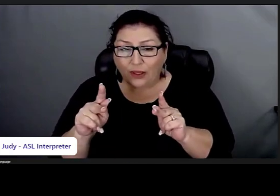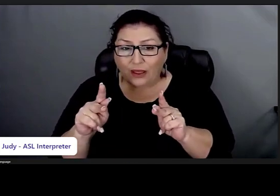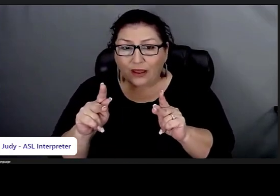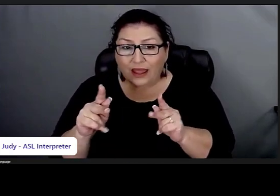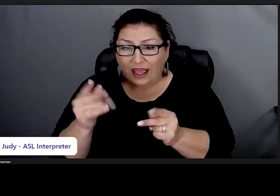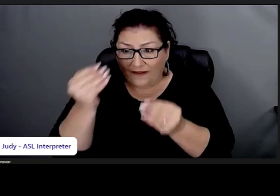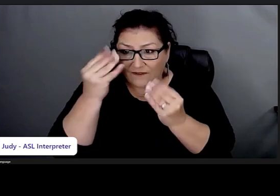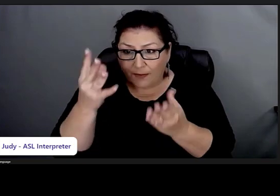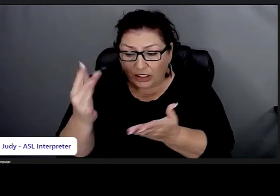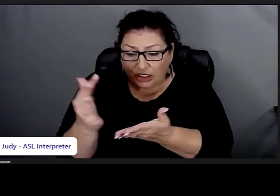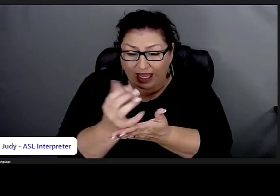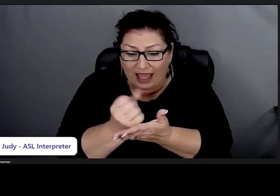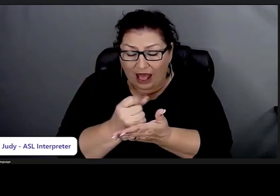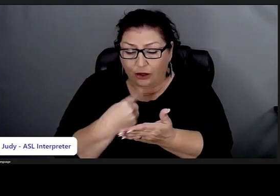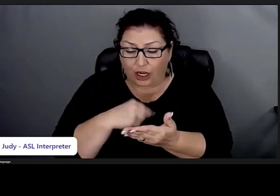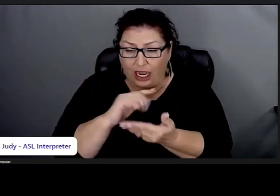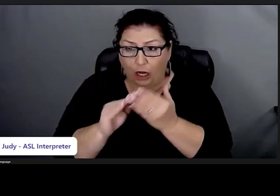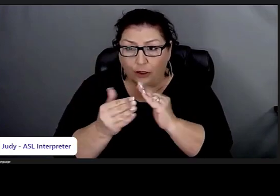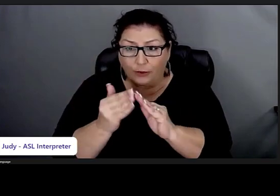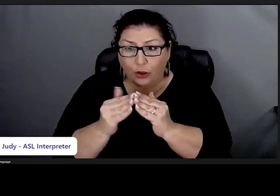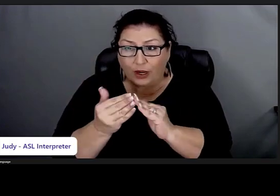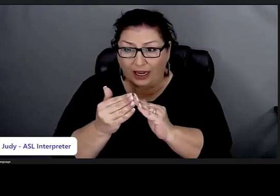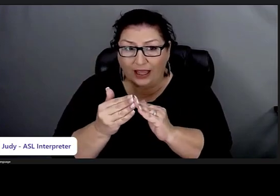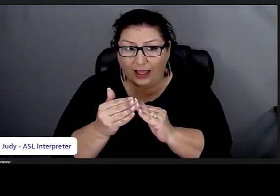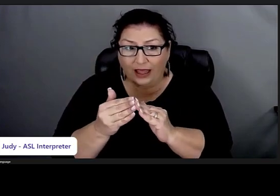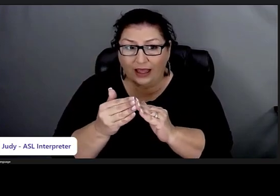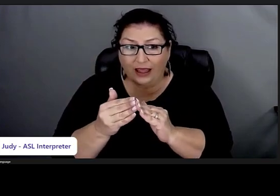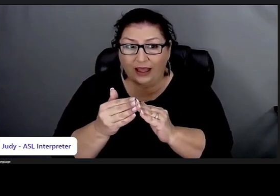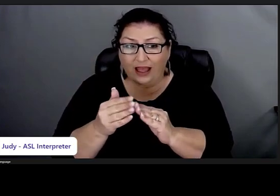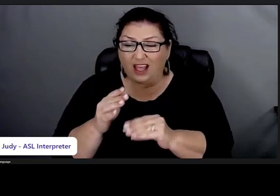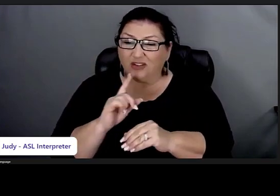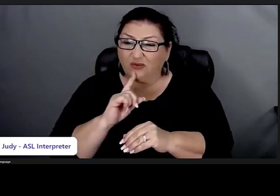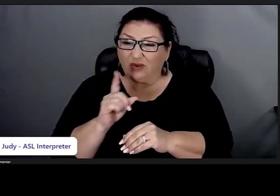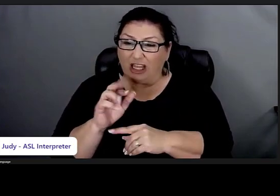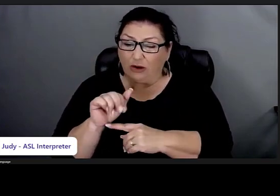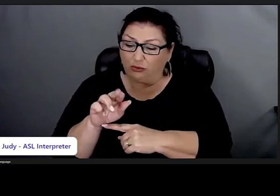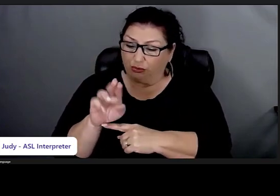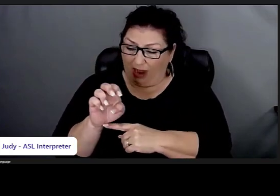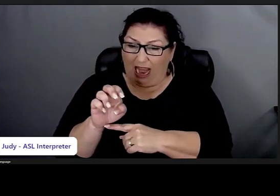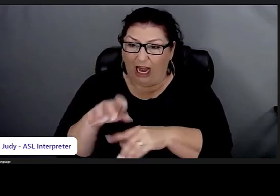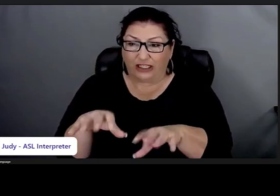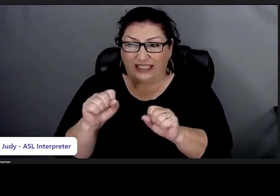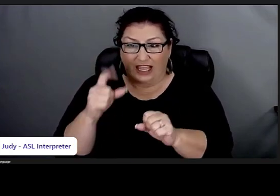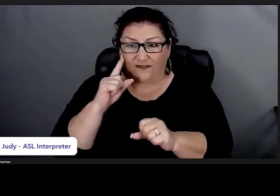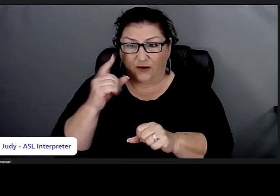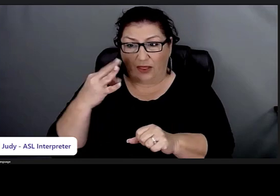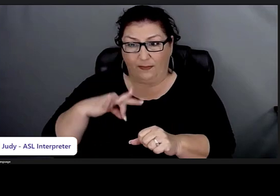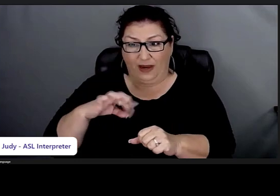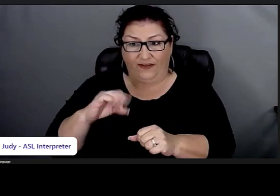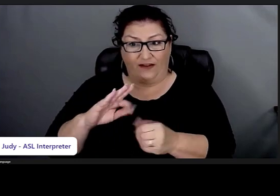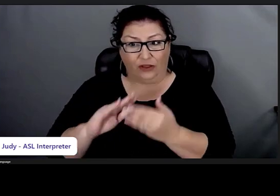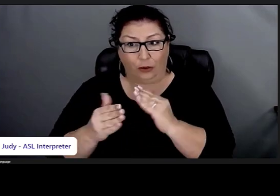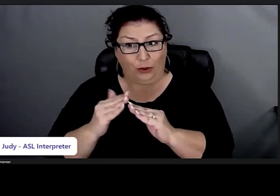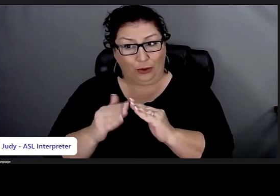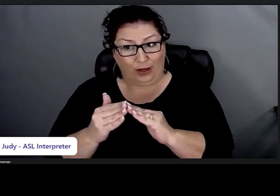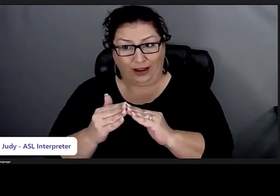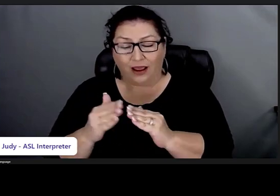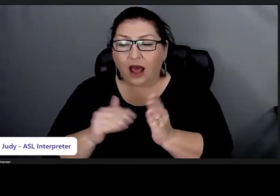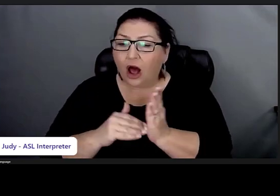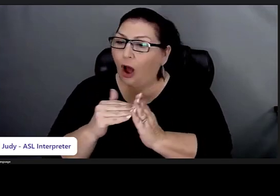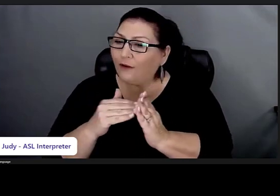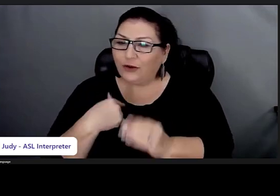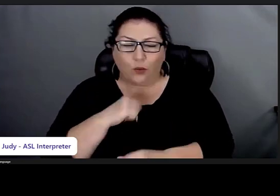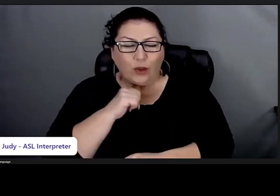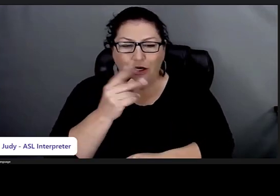gathered in our communities was and is rarely taken for the benefit of the community itself. And often we do not